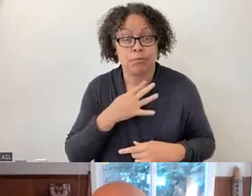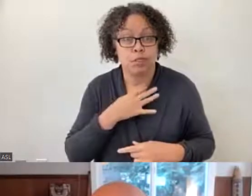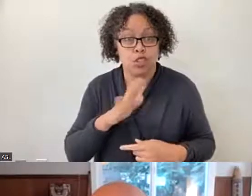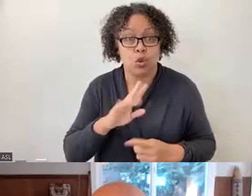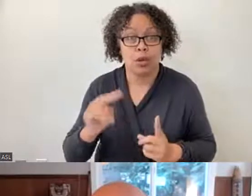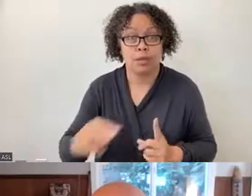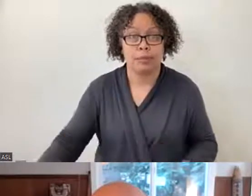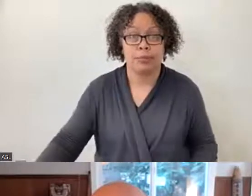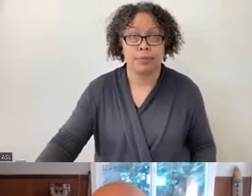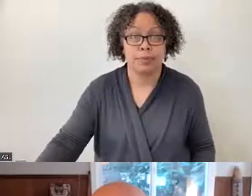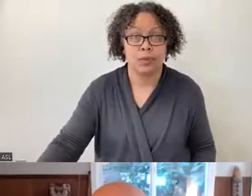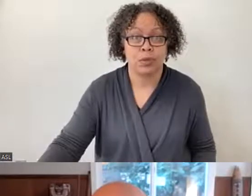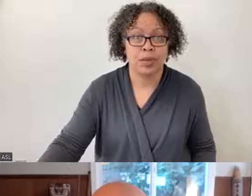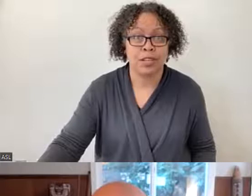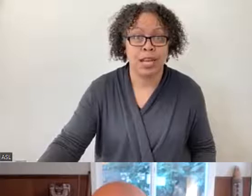of through this process.